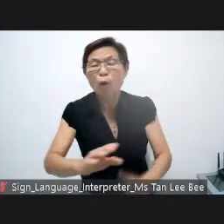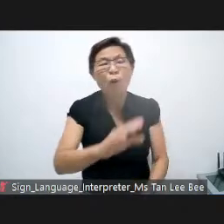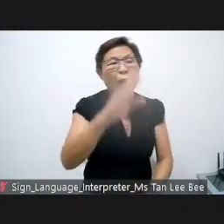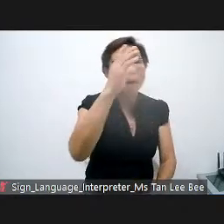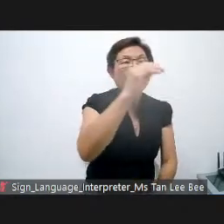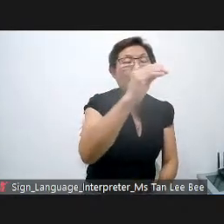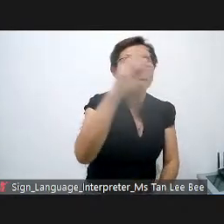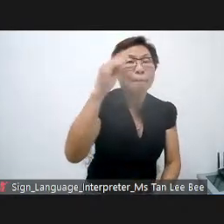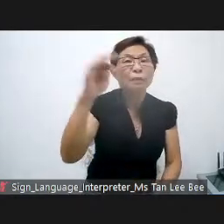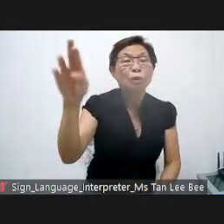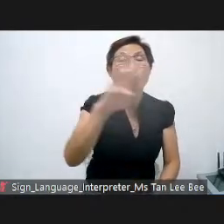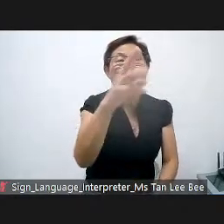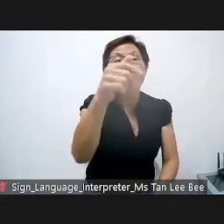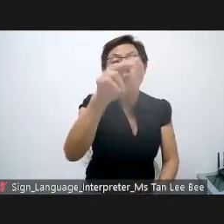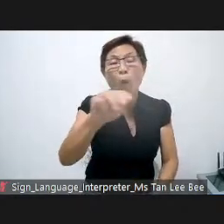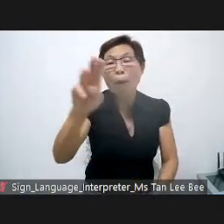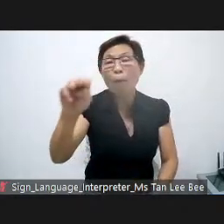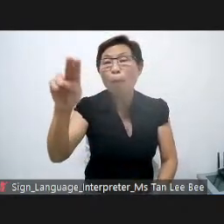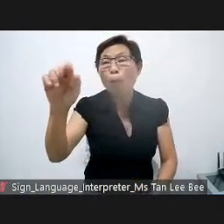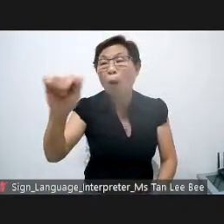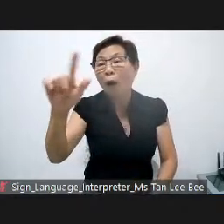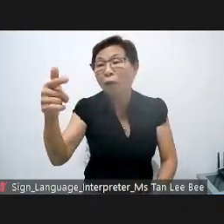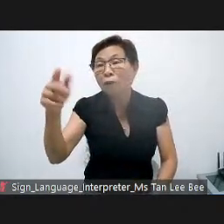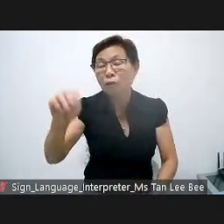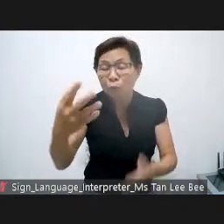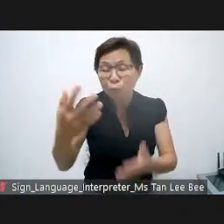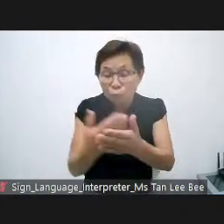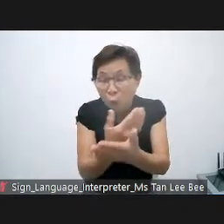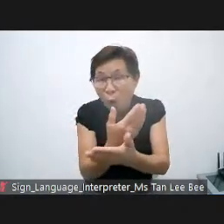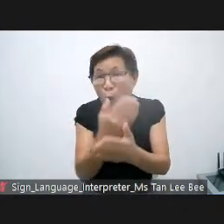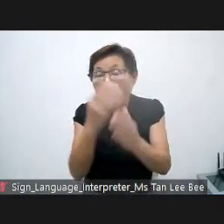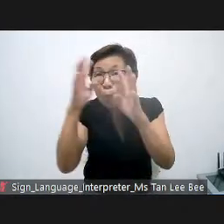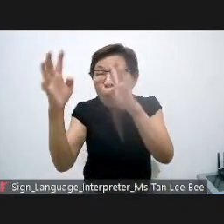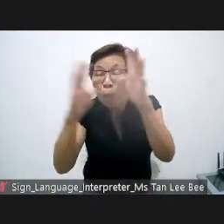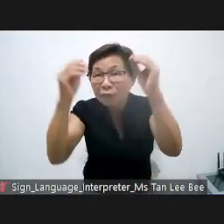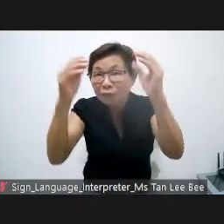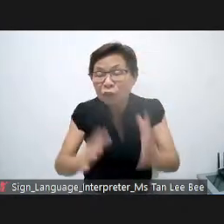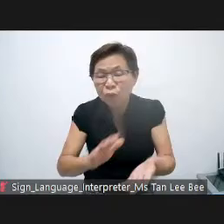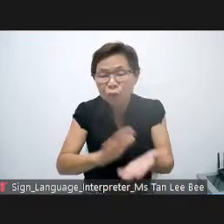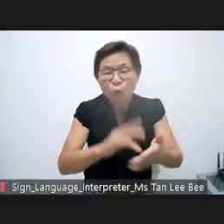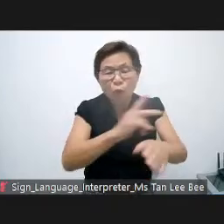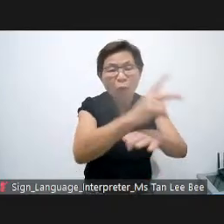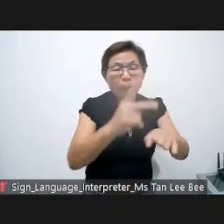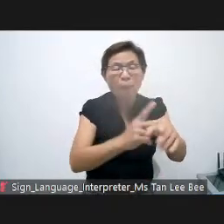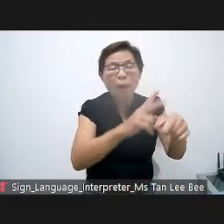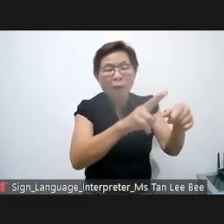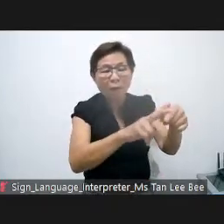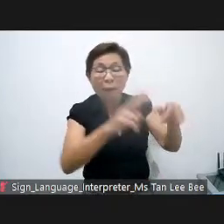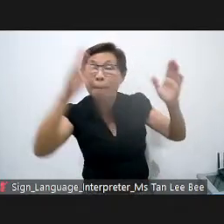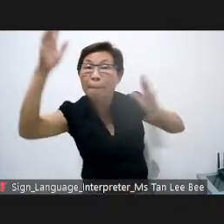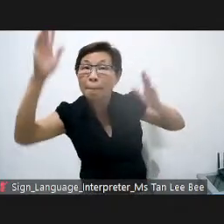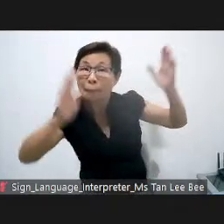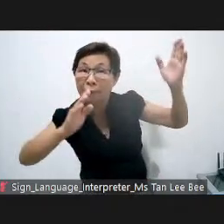Muazzam Wan Abidin, Innovation Teacher, Sekolah Kebangsaan Klang,